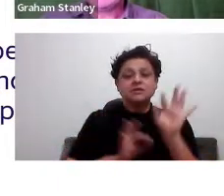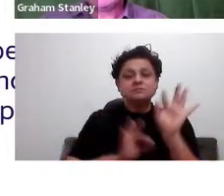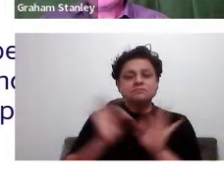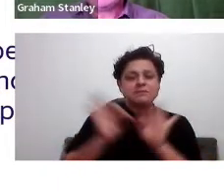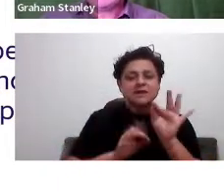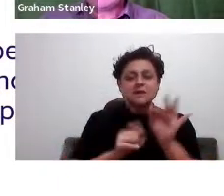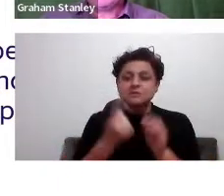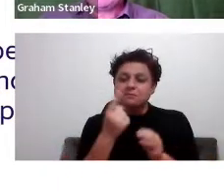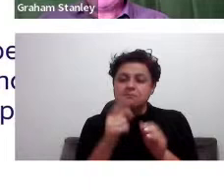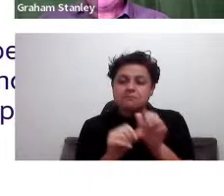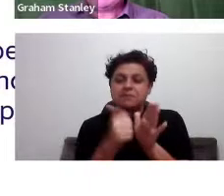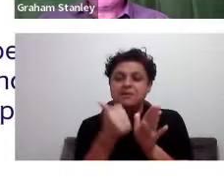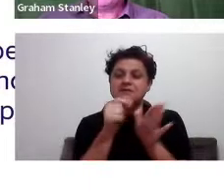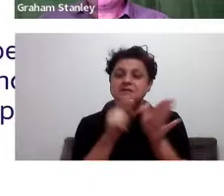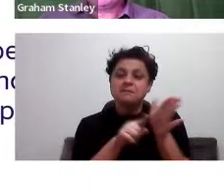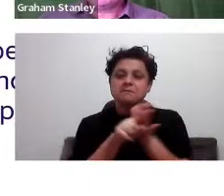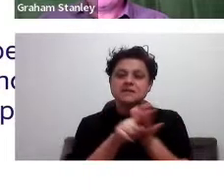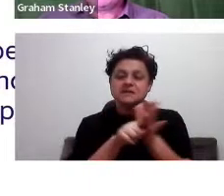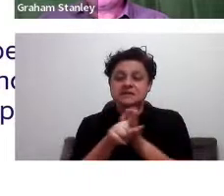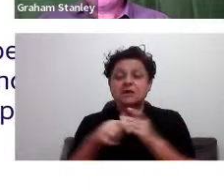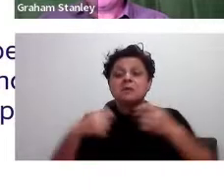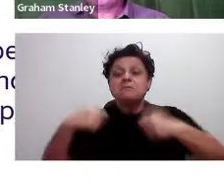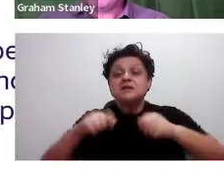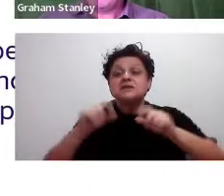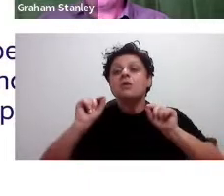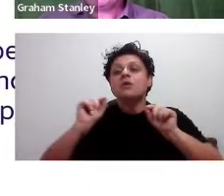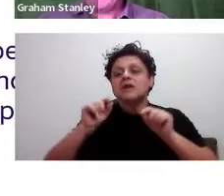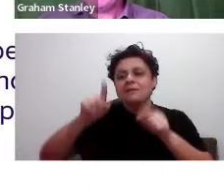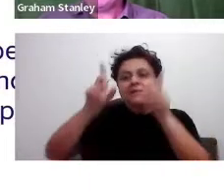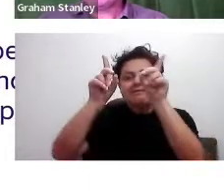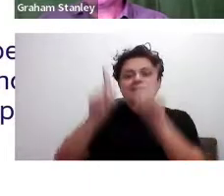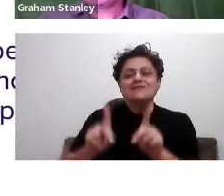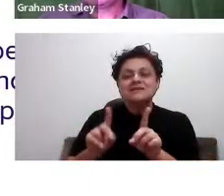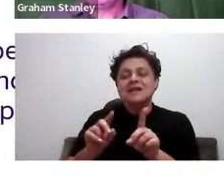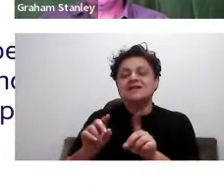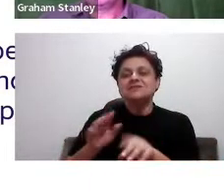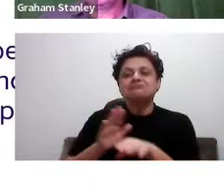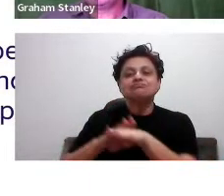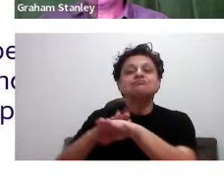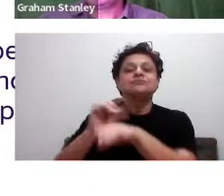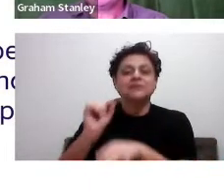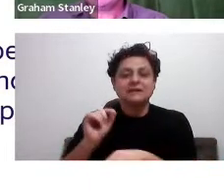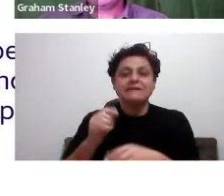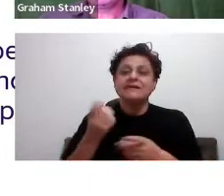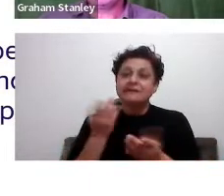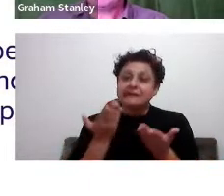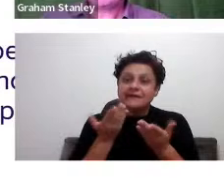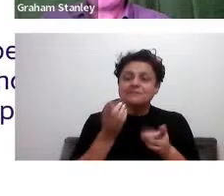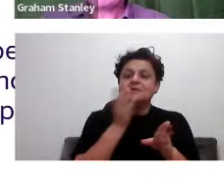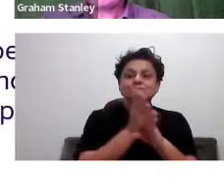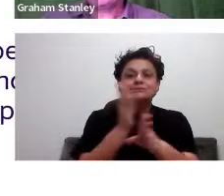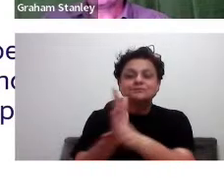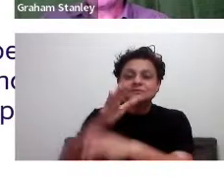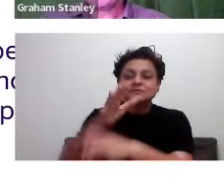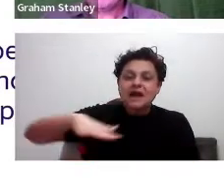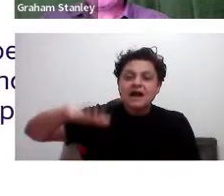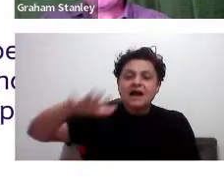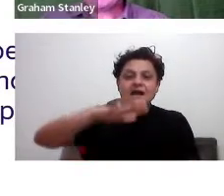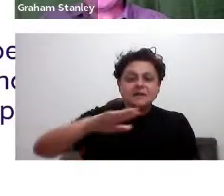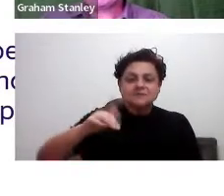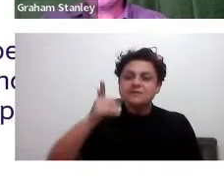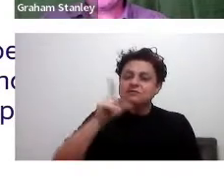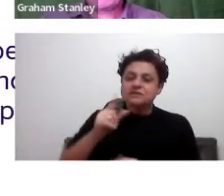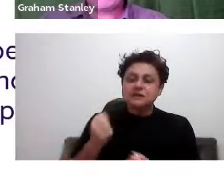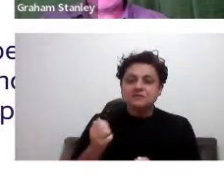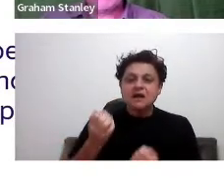disabilities. We wanted to identify priority areas to support the teachers working in the public sector by